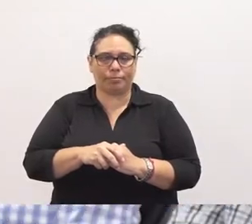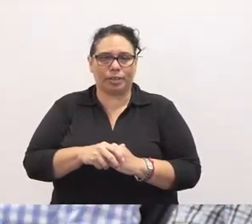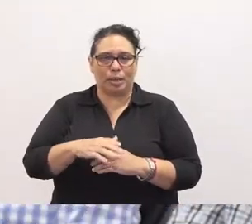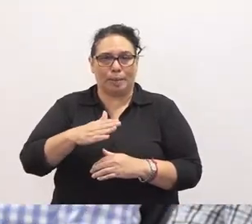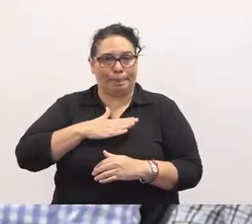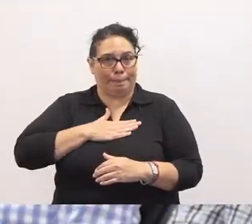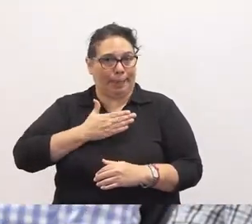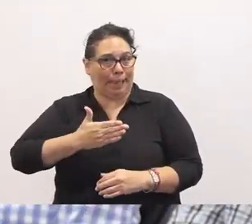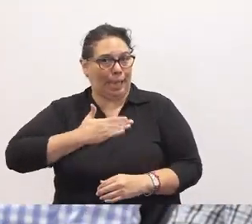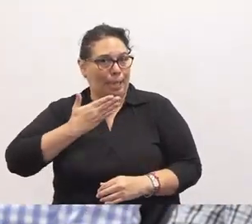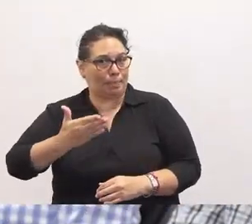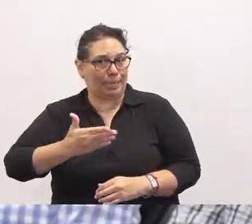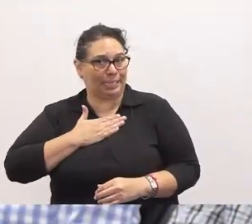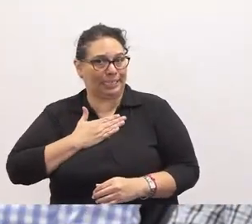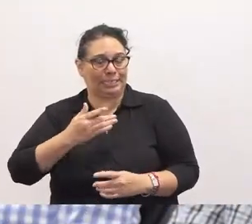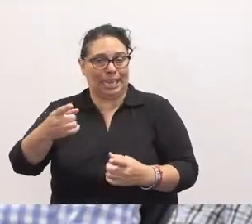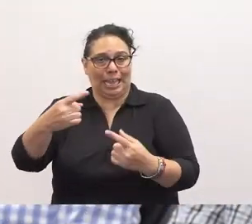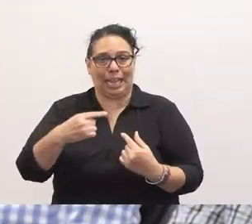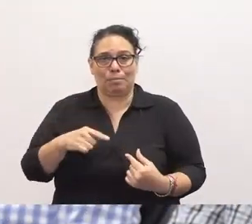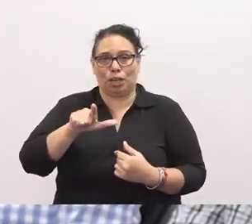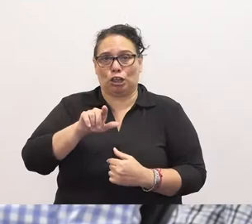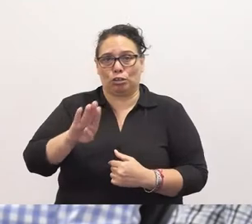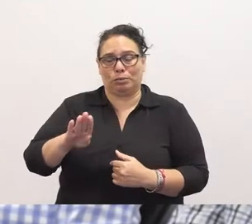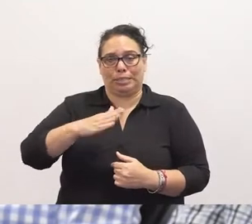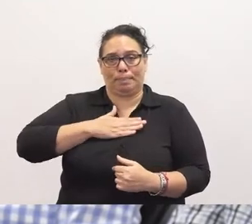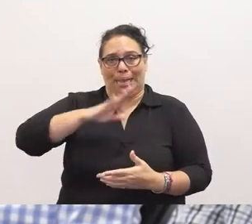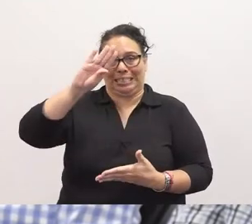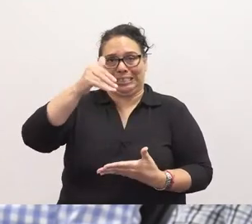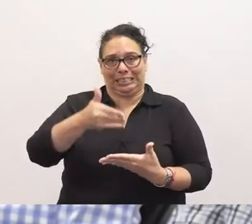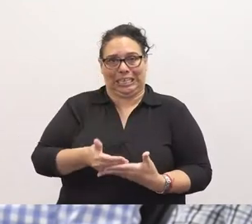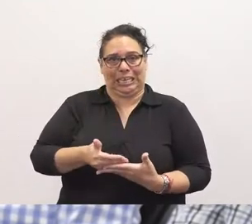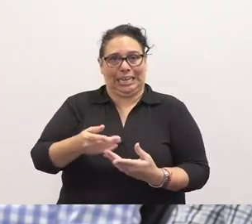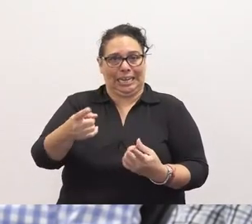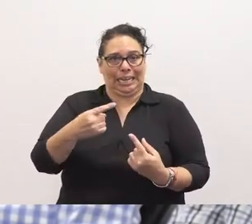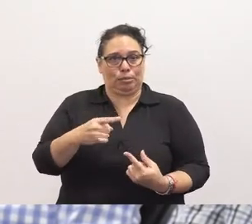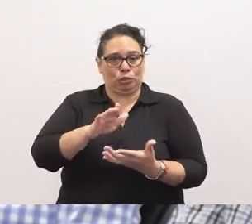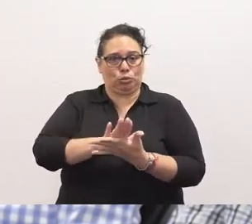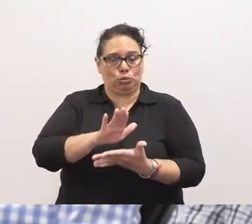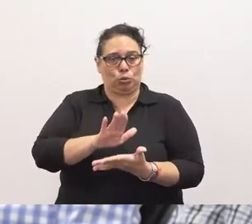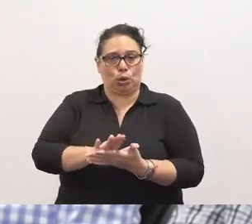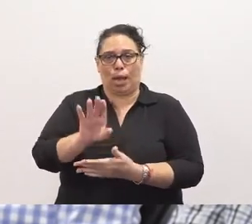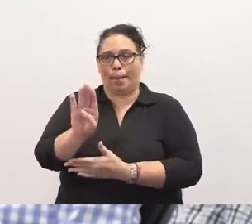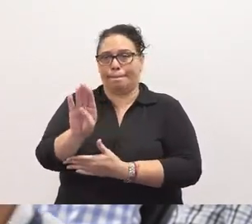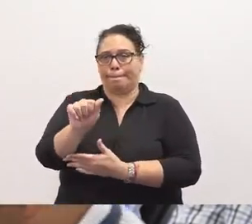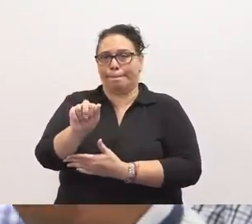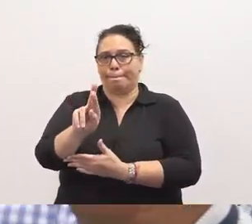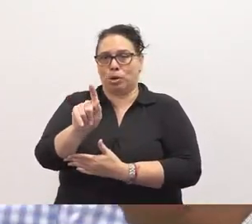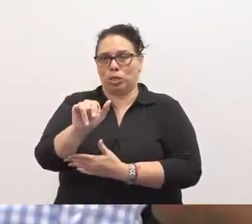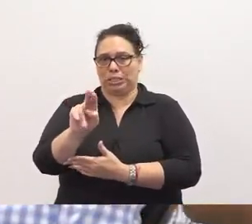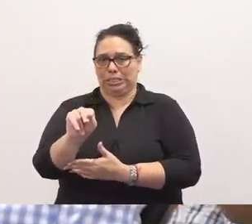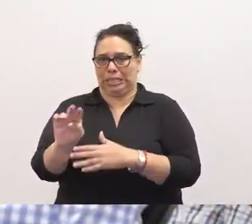My happiness is coming to Long Beach, and my son is able to attend school at Barton Elementary School.